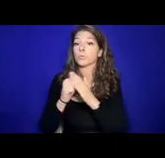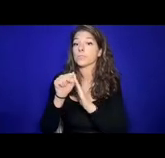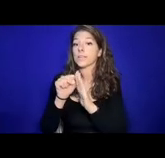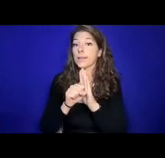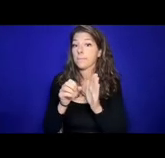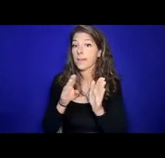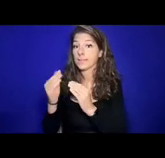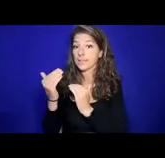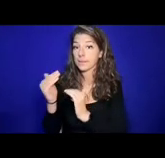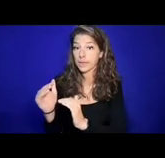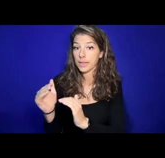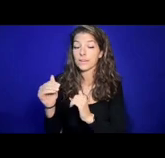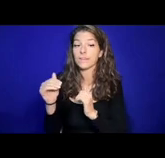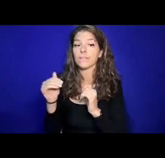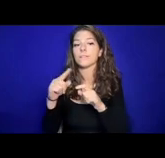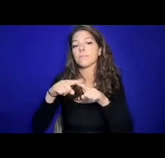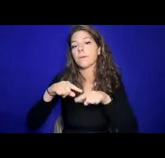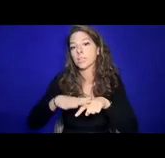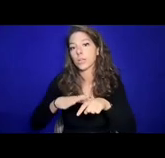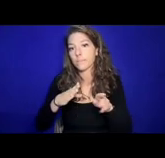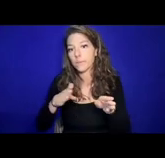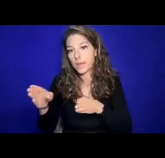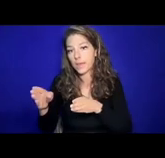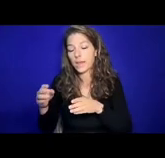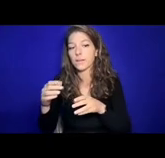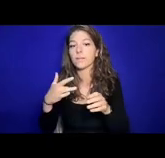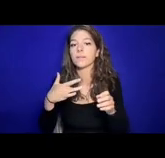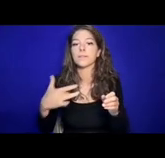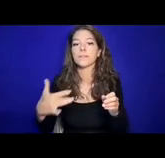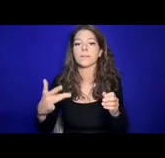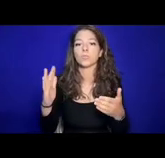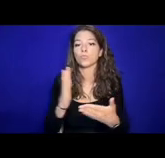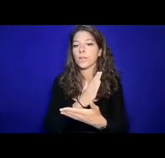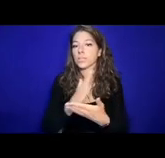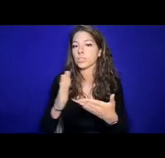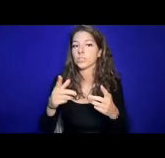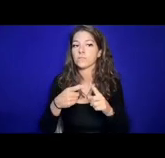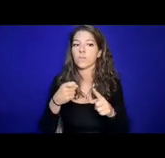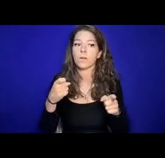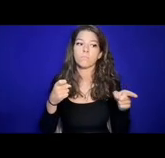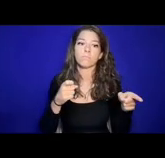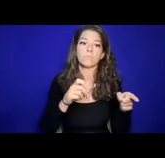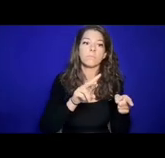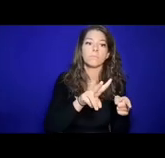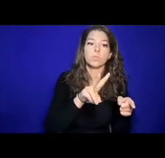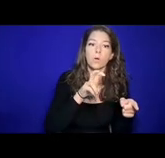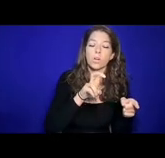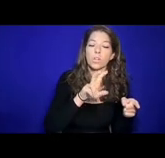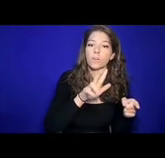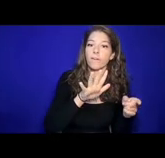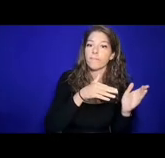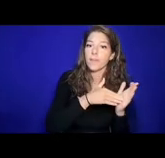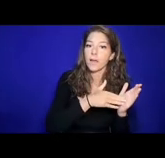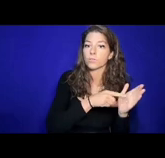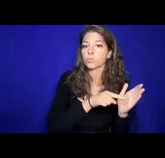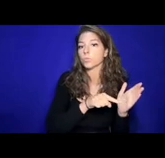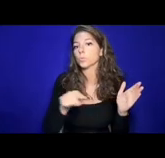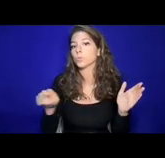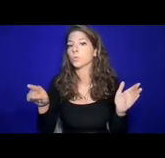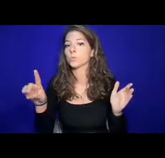plan's limit, and it depends on the plan, but it generally ranges from $235,000 to